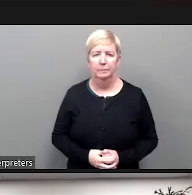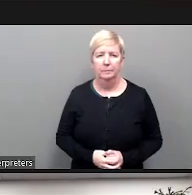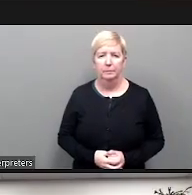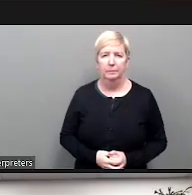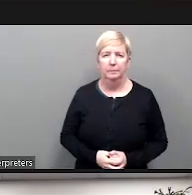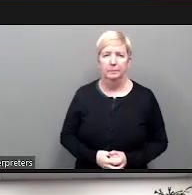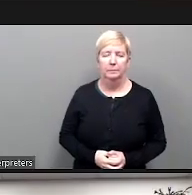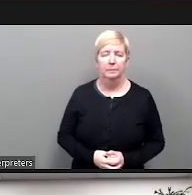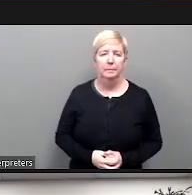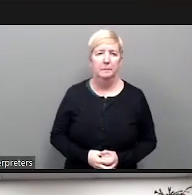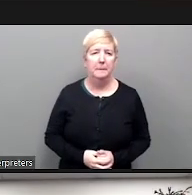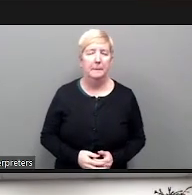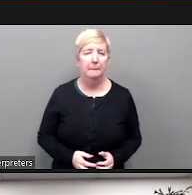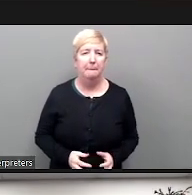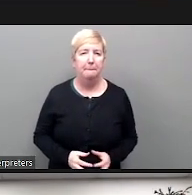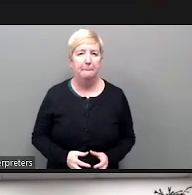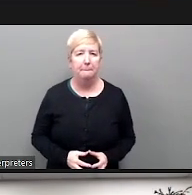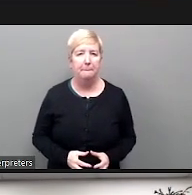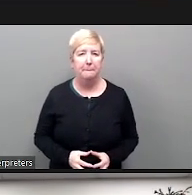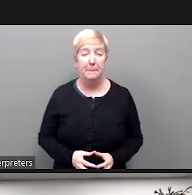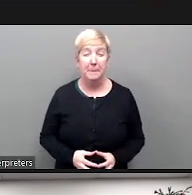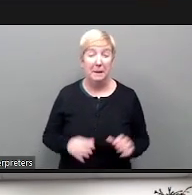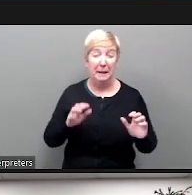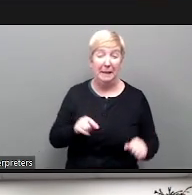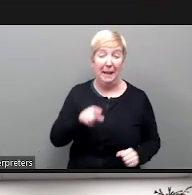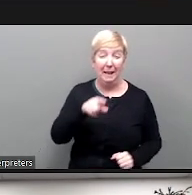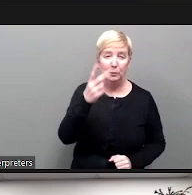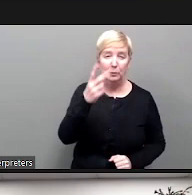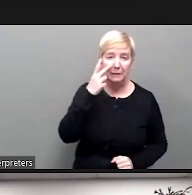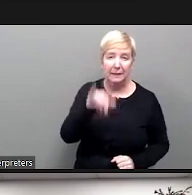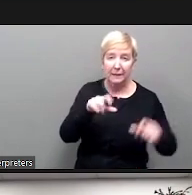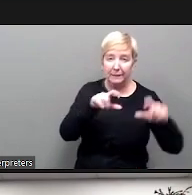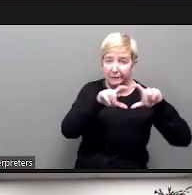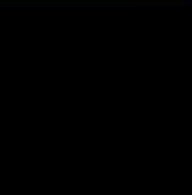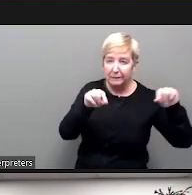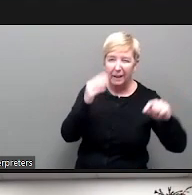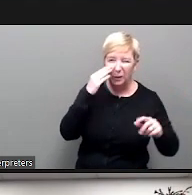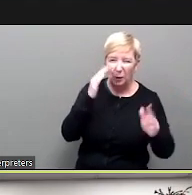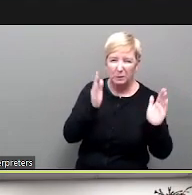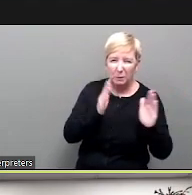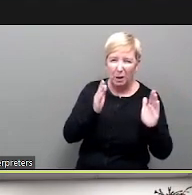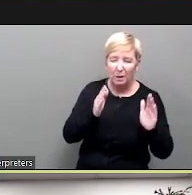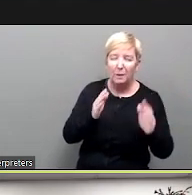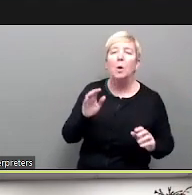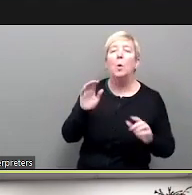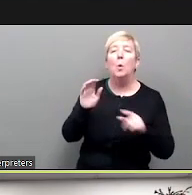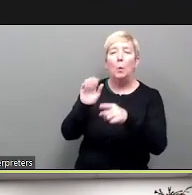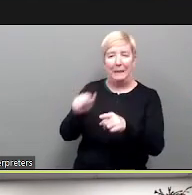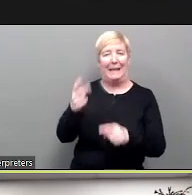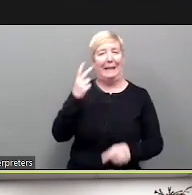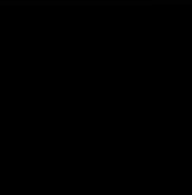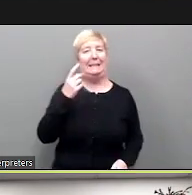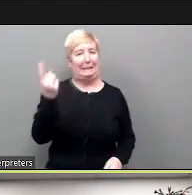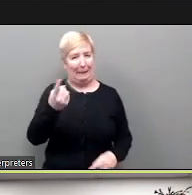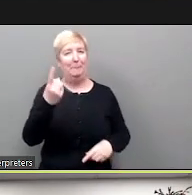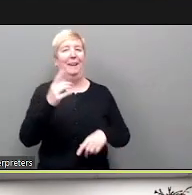Sorry. Can people see this on the slide? It's kind of small, but else. We can see that there's something on the